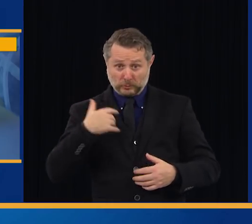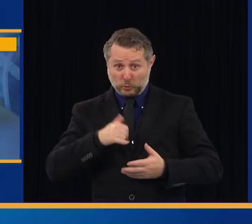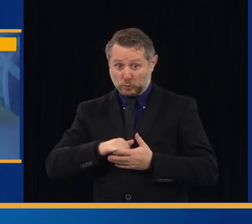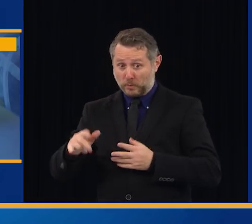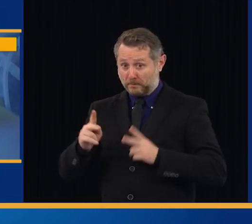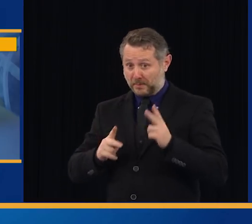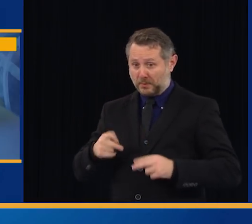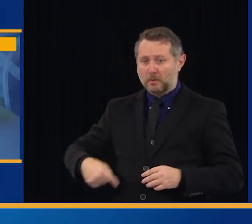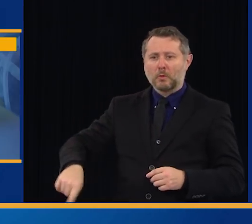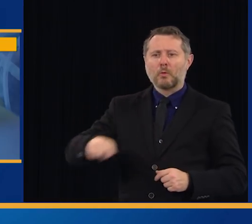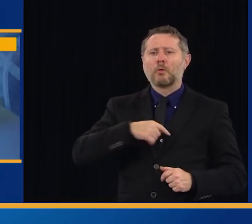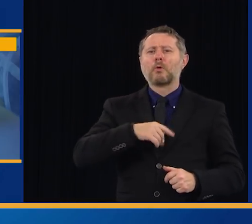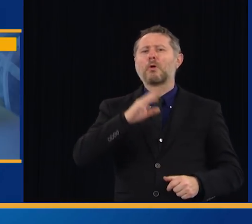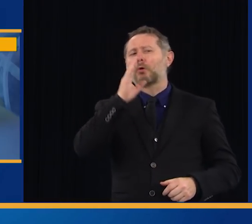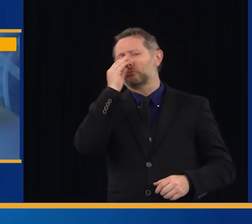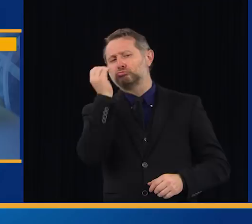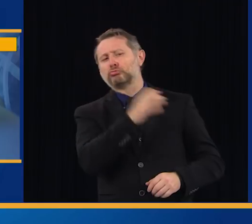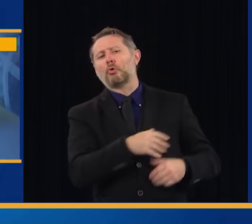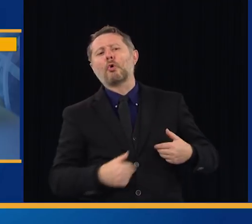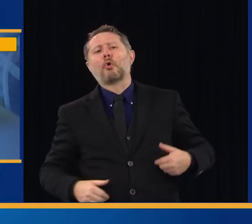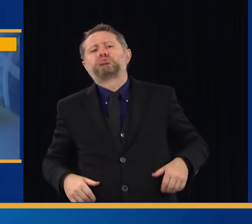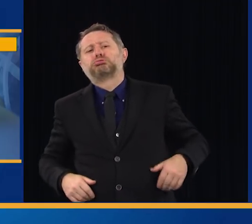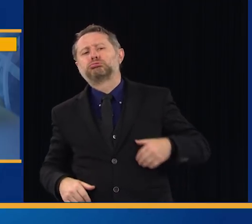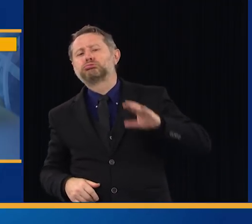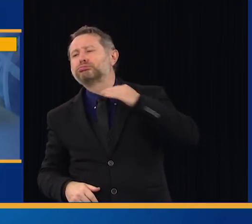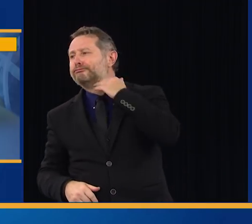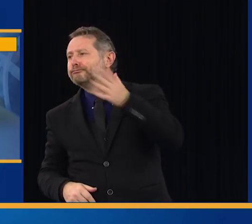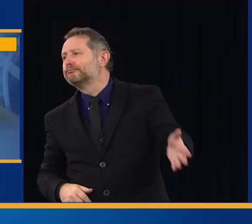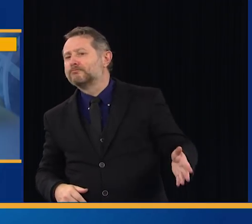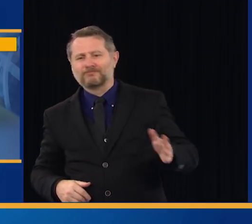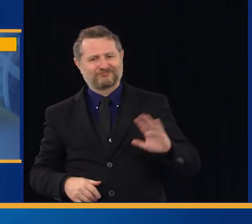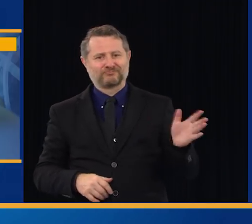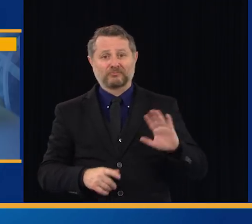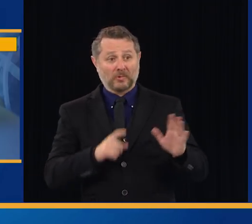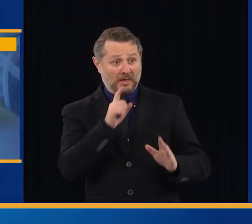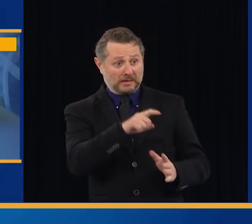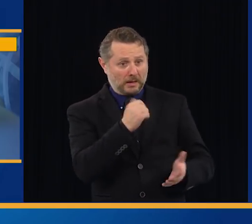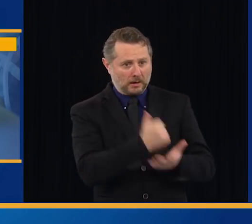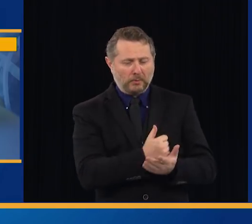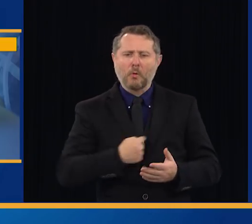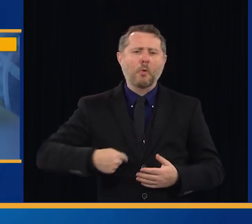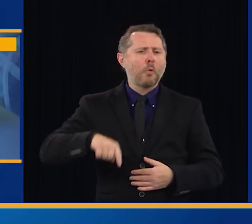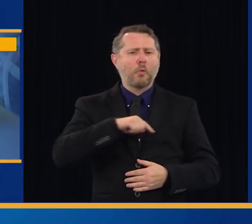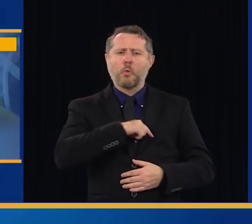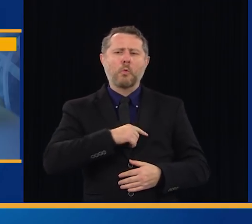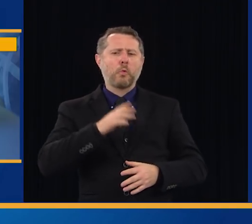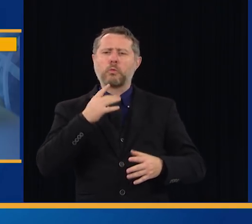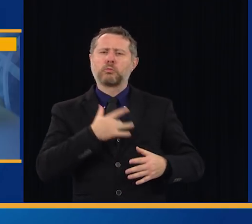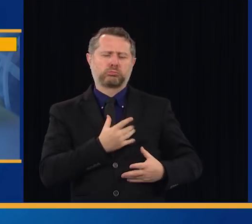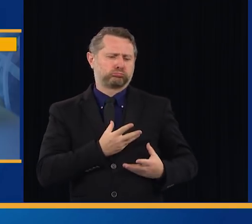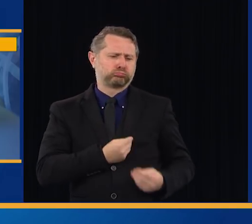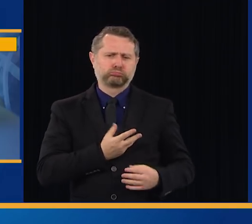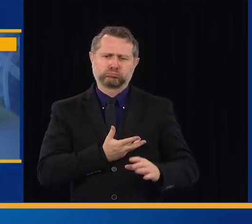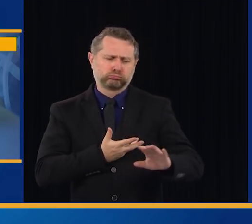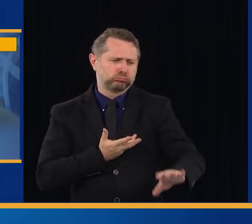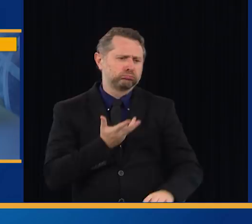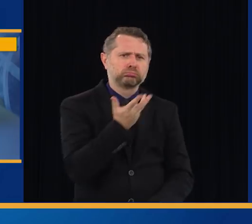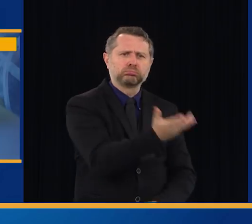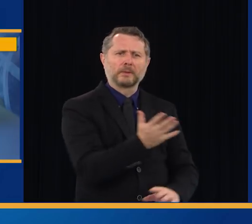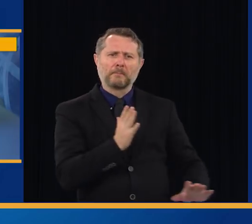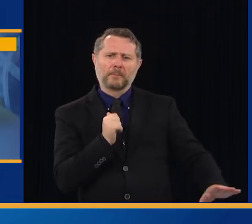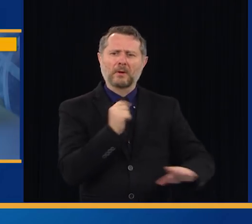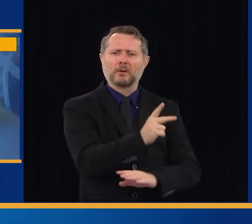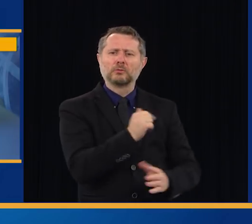Yorkers are the most generous and most gracious, and we'll be there when people need help. New Jersey is still looking at their